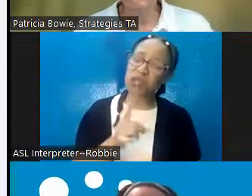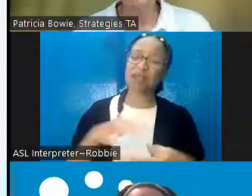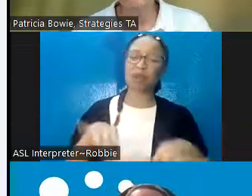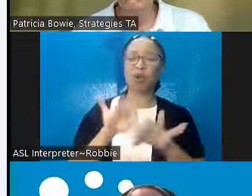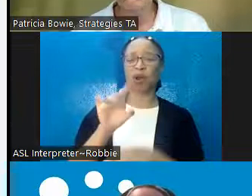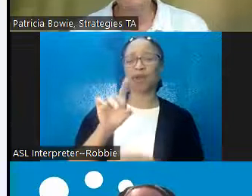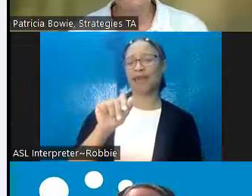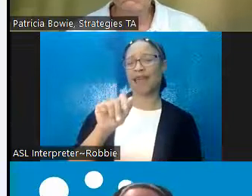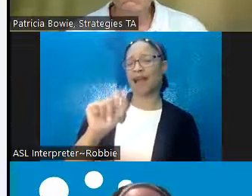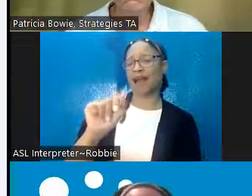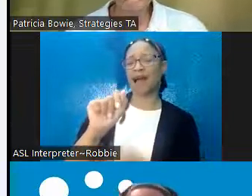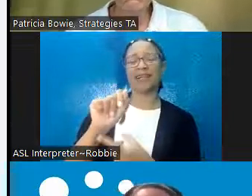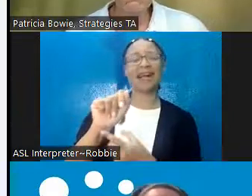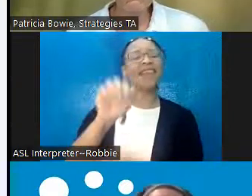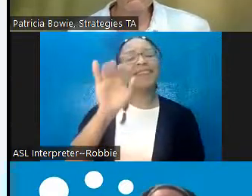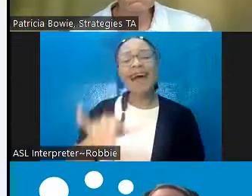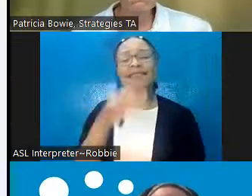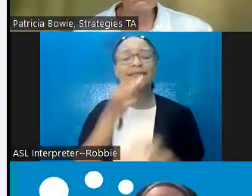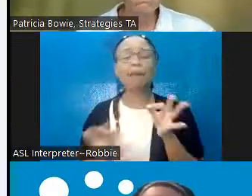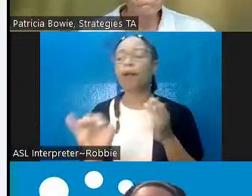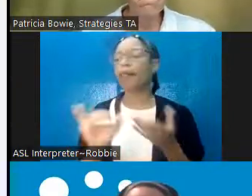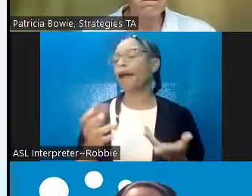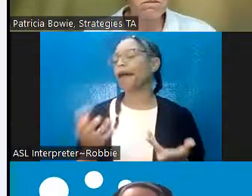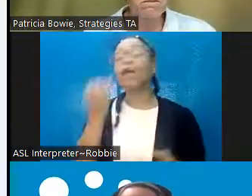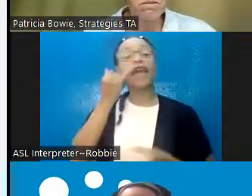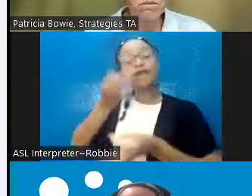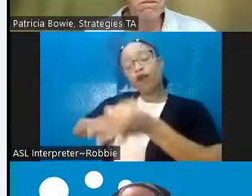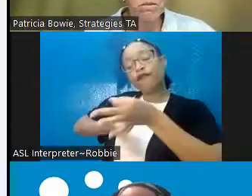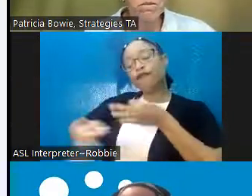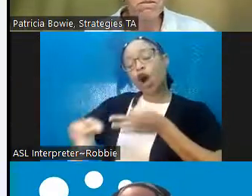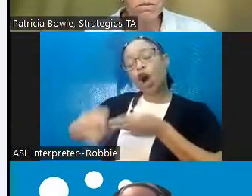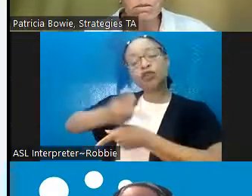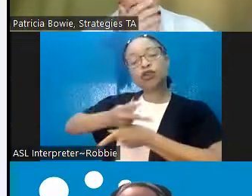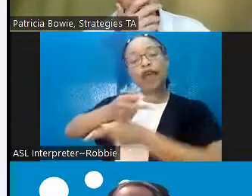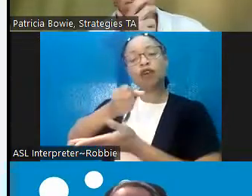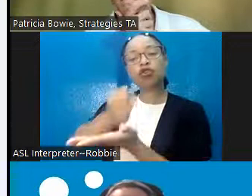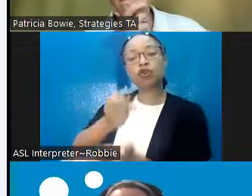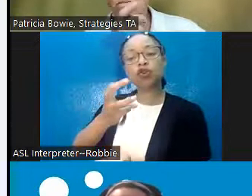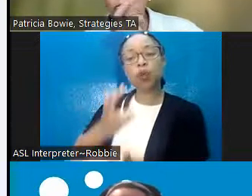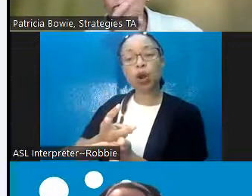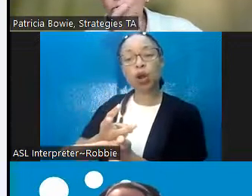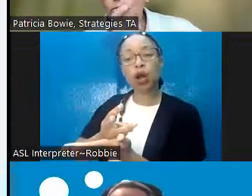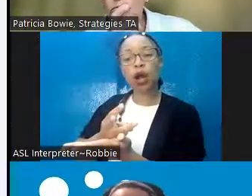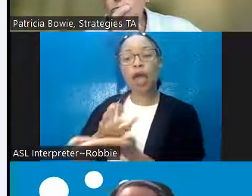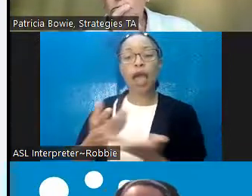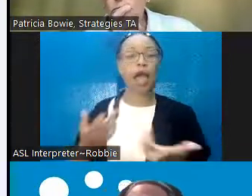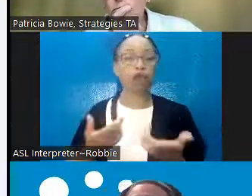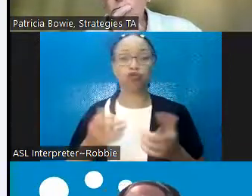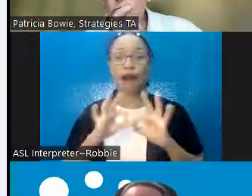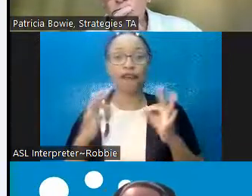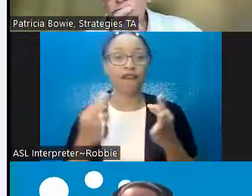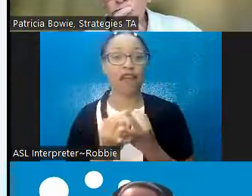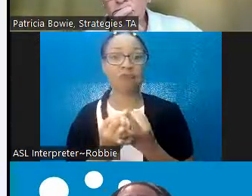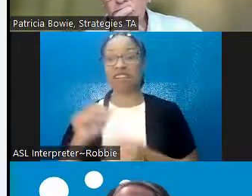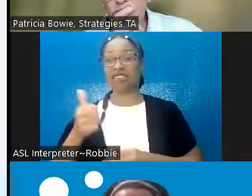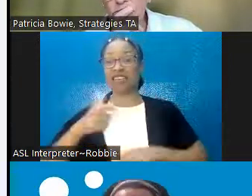data is as simple as, if you're a foster care social worker and you have a family who argues 10 times a week and you get it down to 2 times